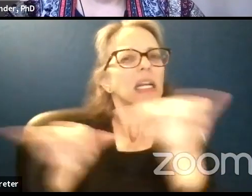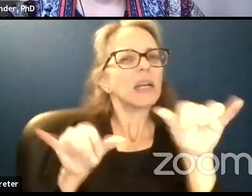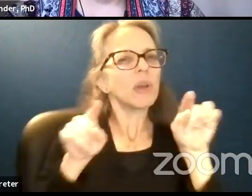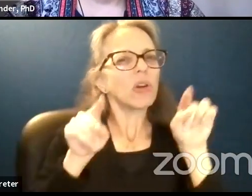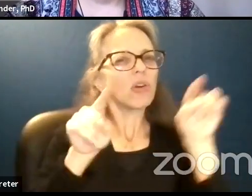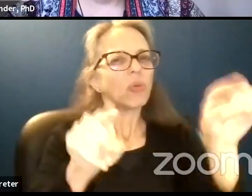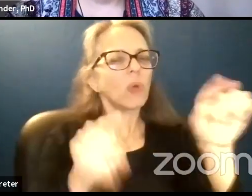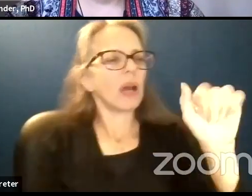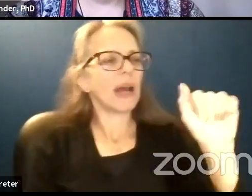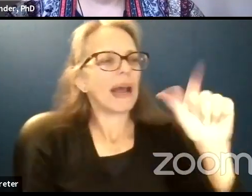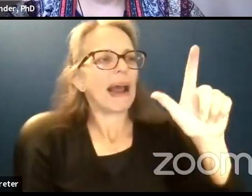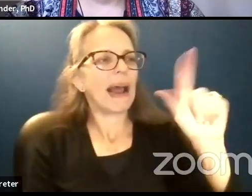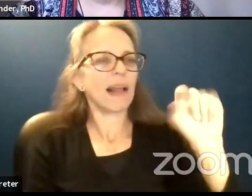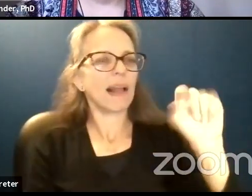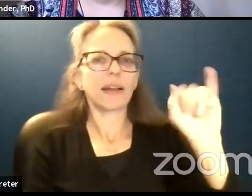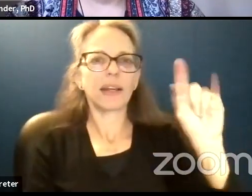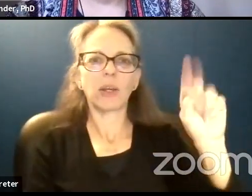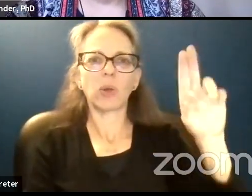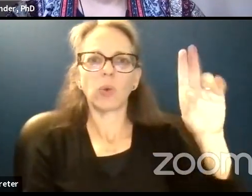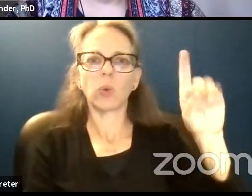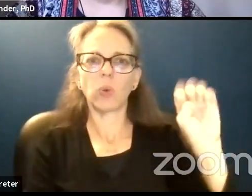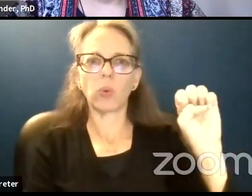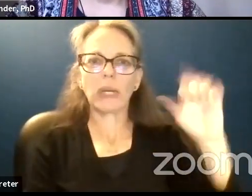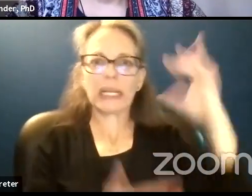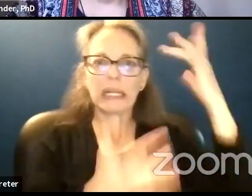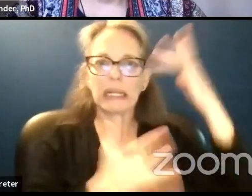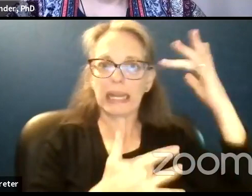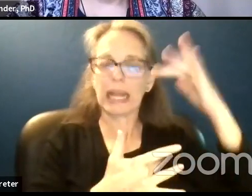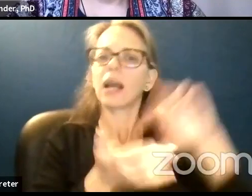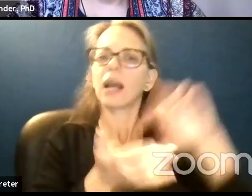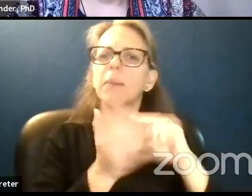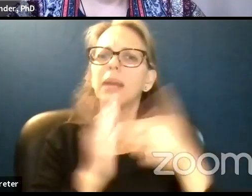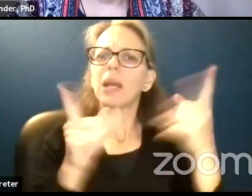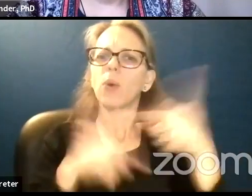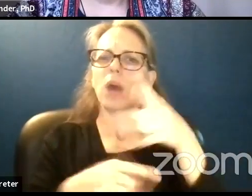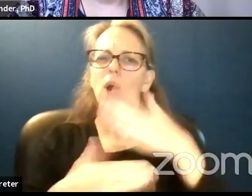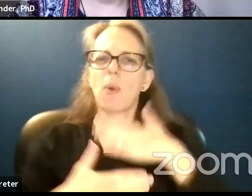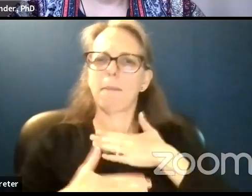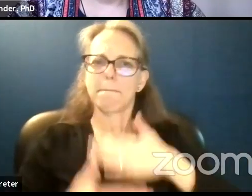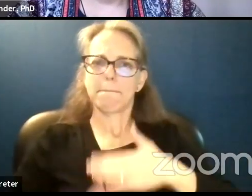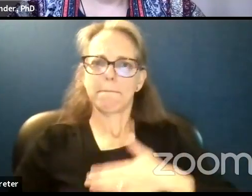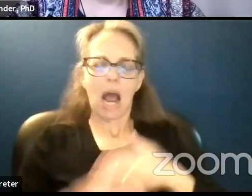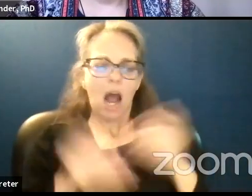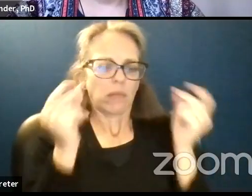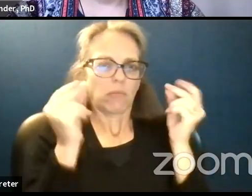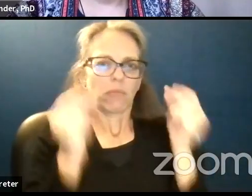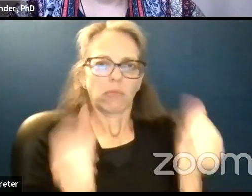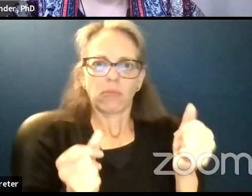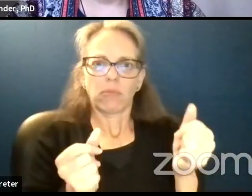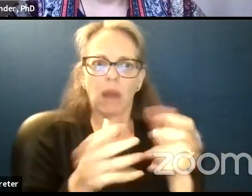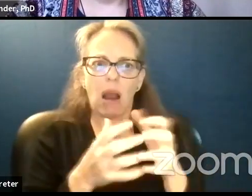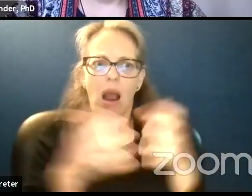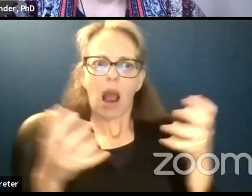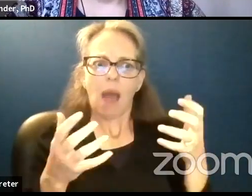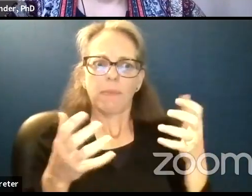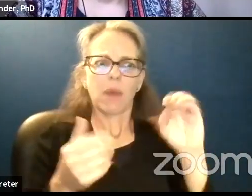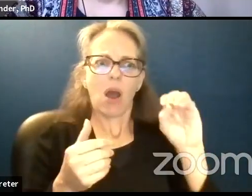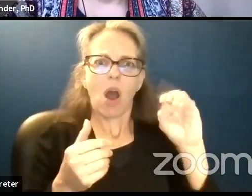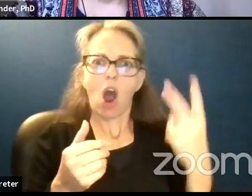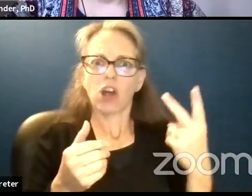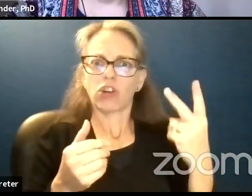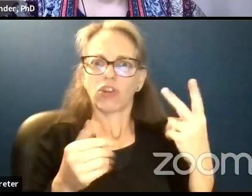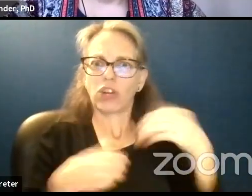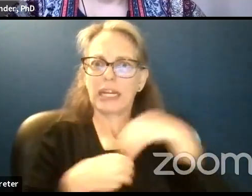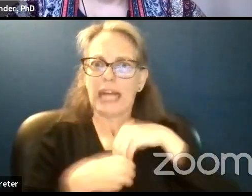it's altitude mm-hmm. sickness is what happens when your body has a sudden drop in how much oxygen it has. And it looked a